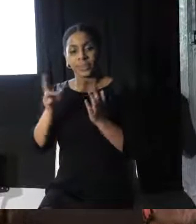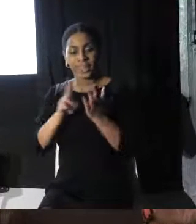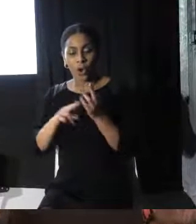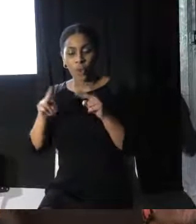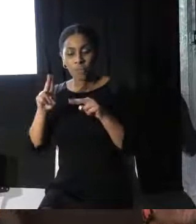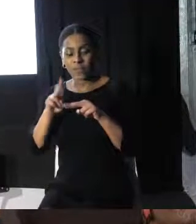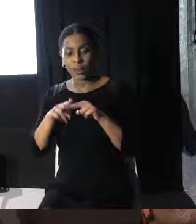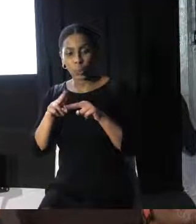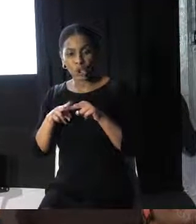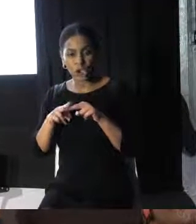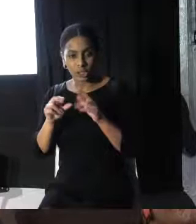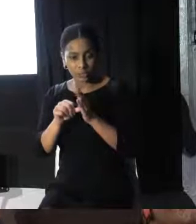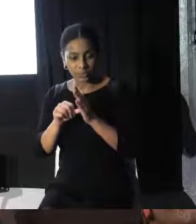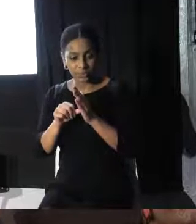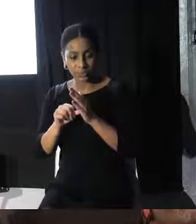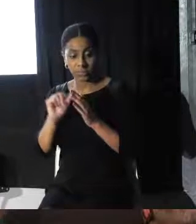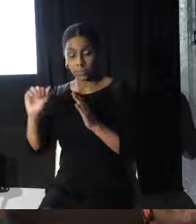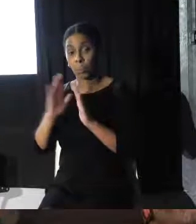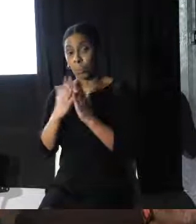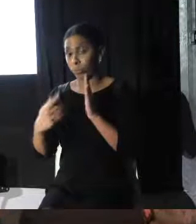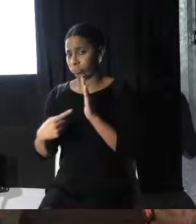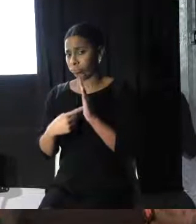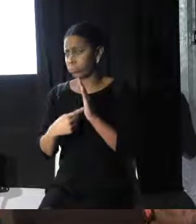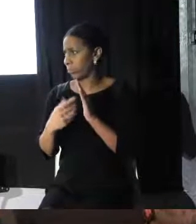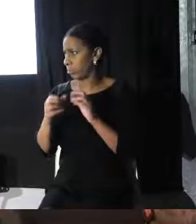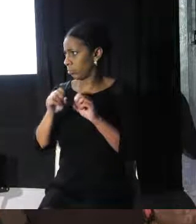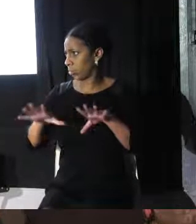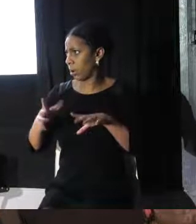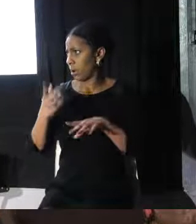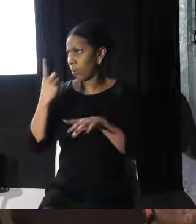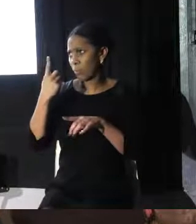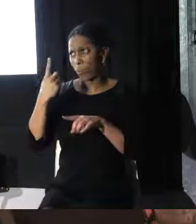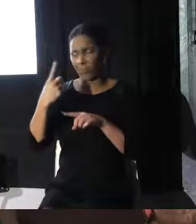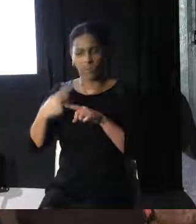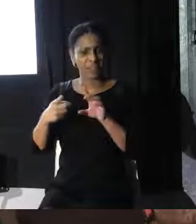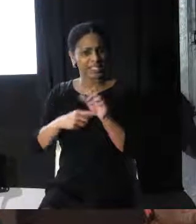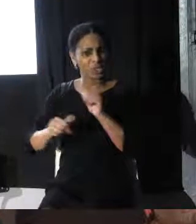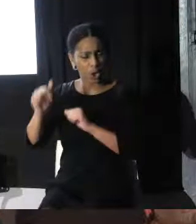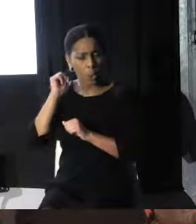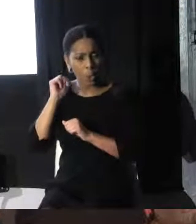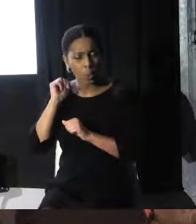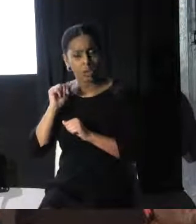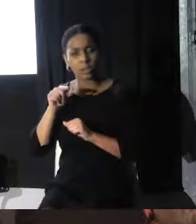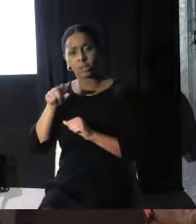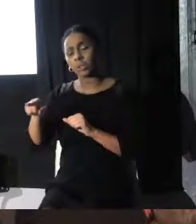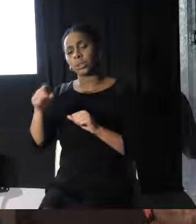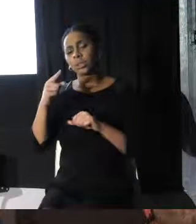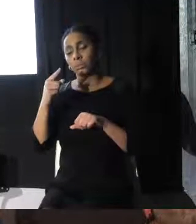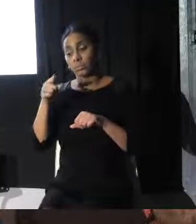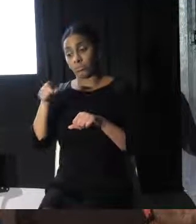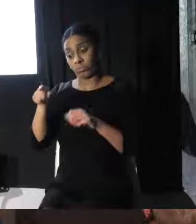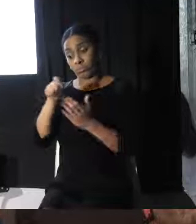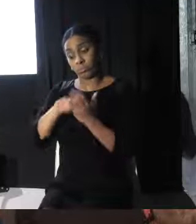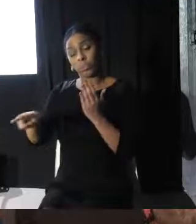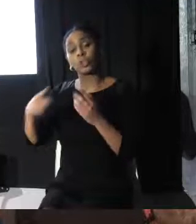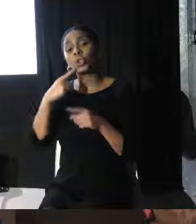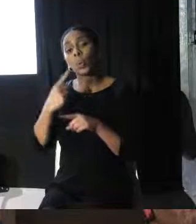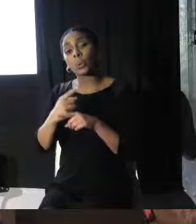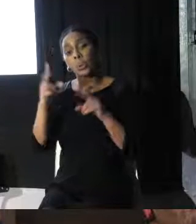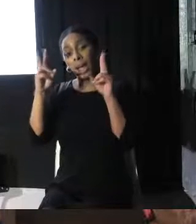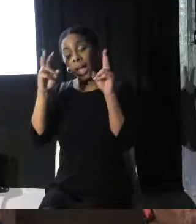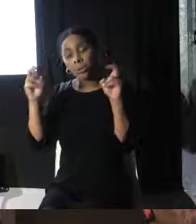important book from just a year and a half ago, Marking Time, where she introduces the notion